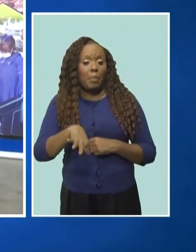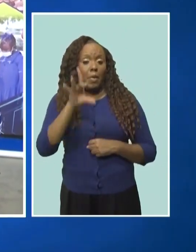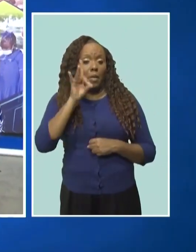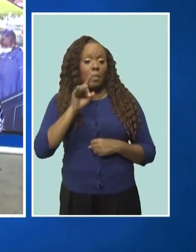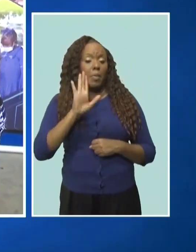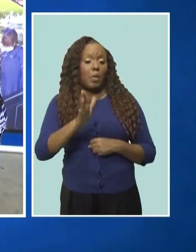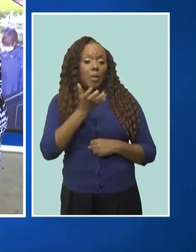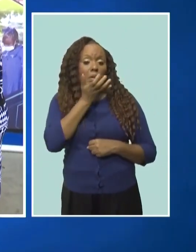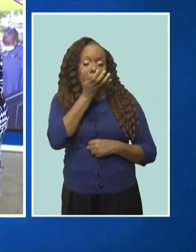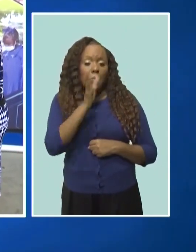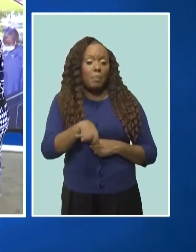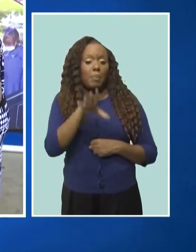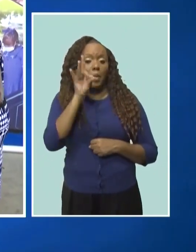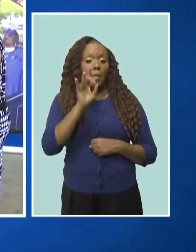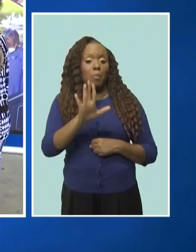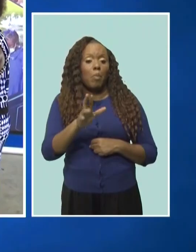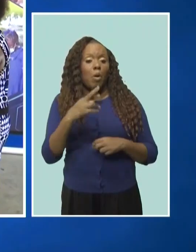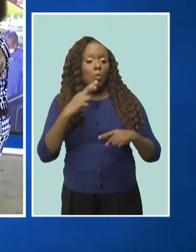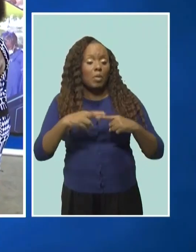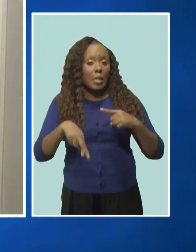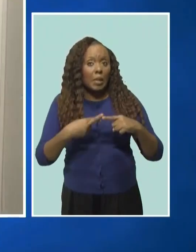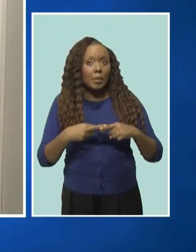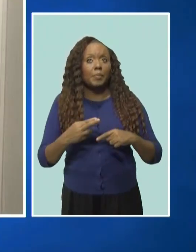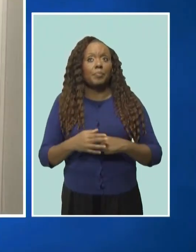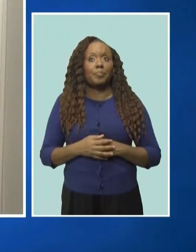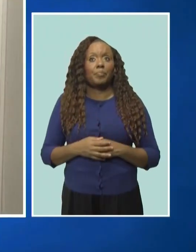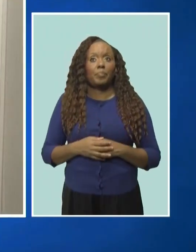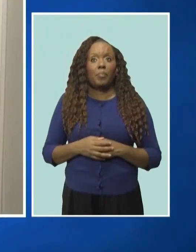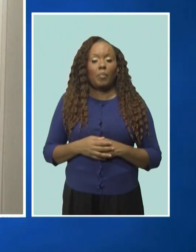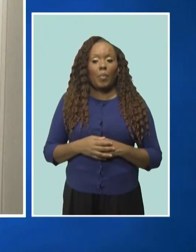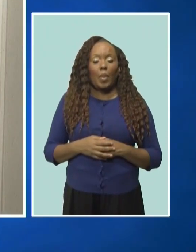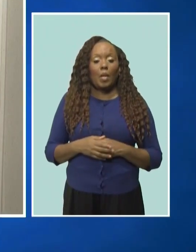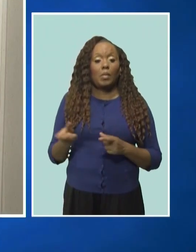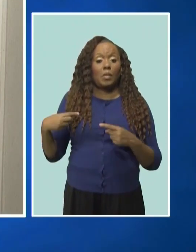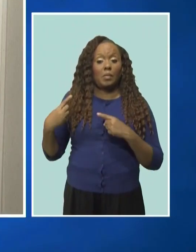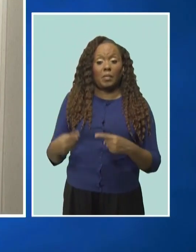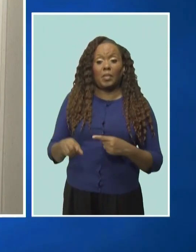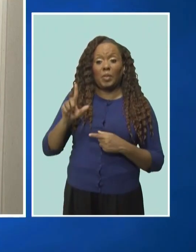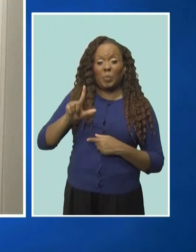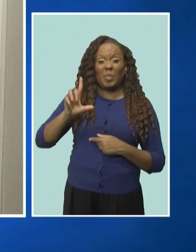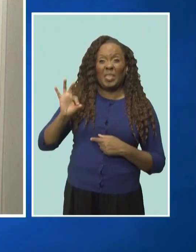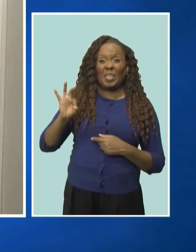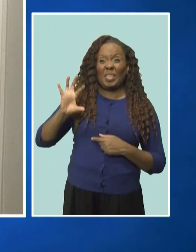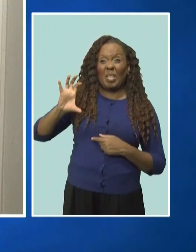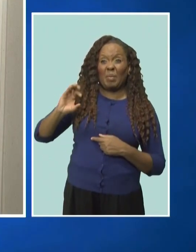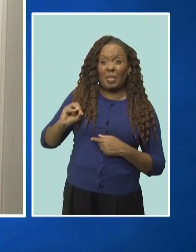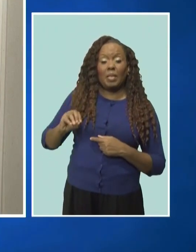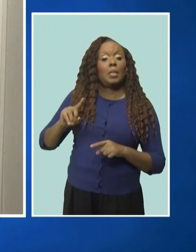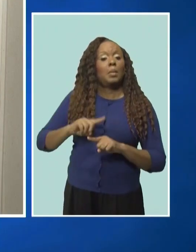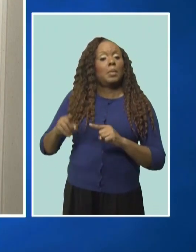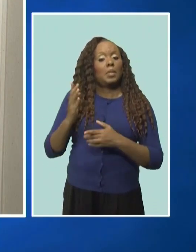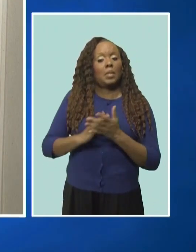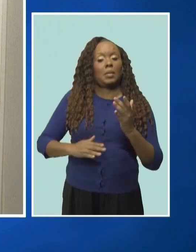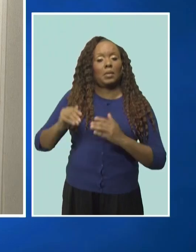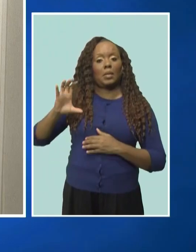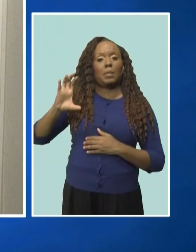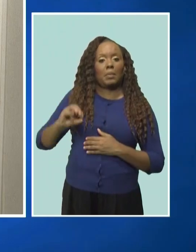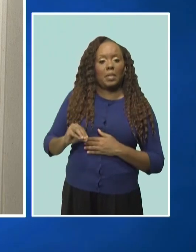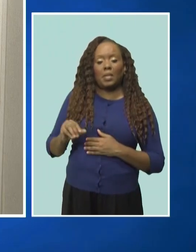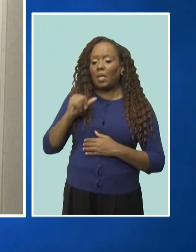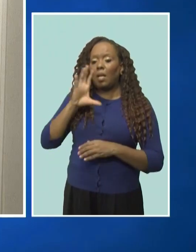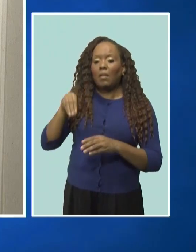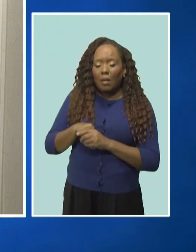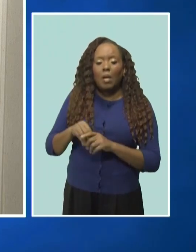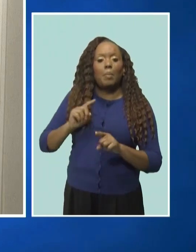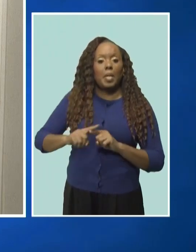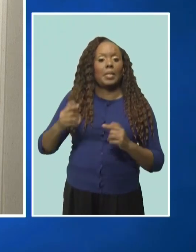that. And as I said, we had 29 companies took part, but there are companies that did not take part that say they want to get